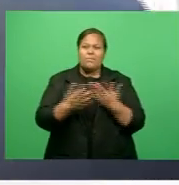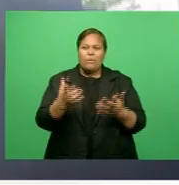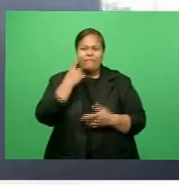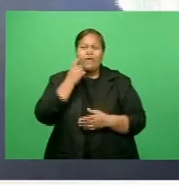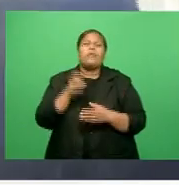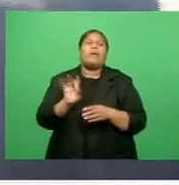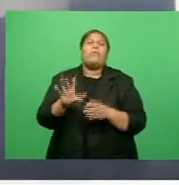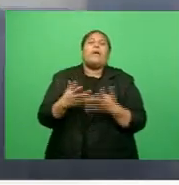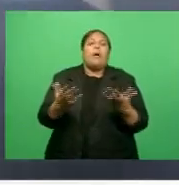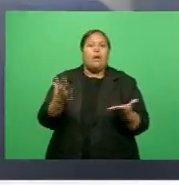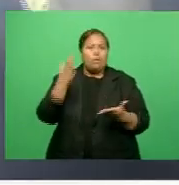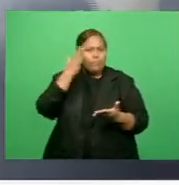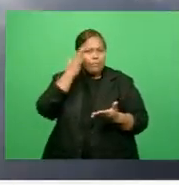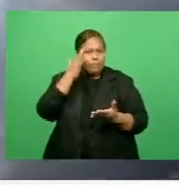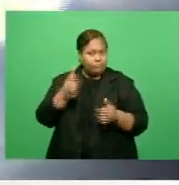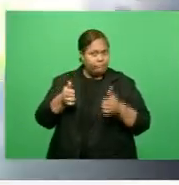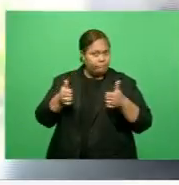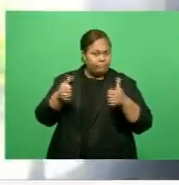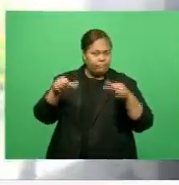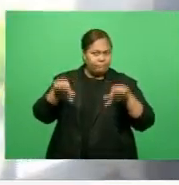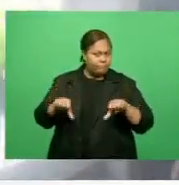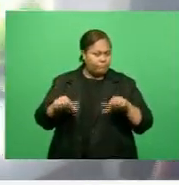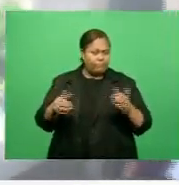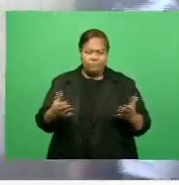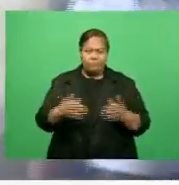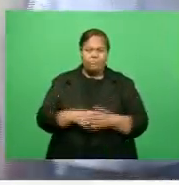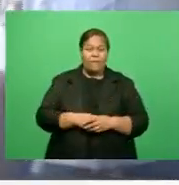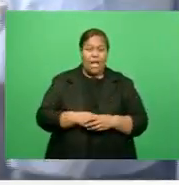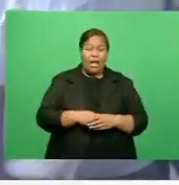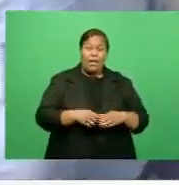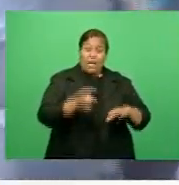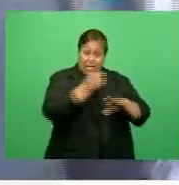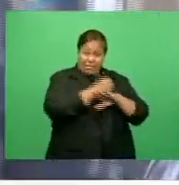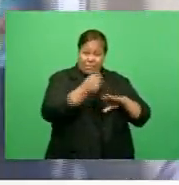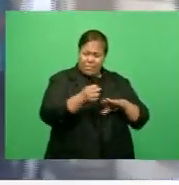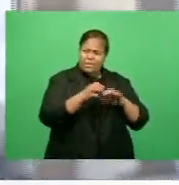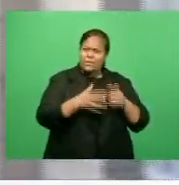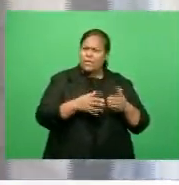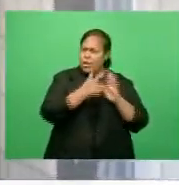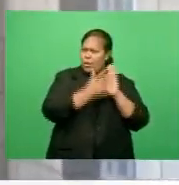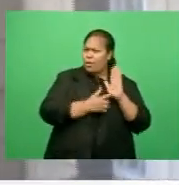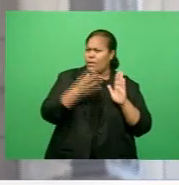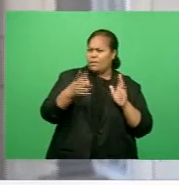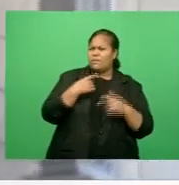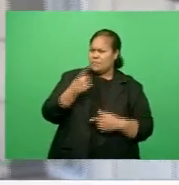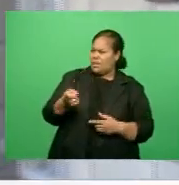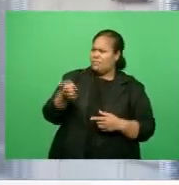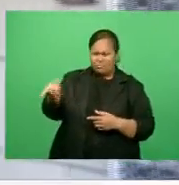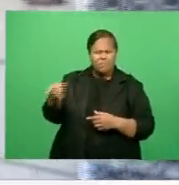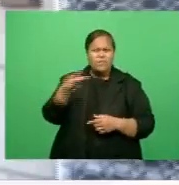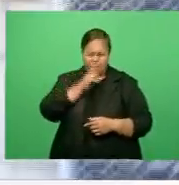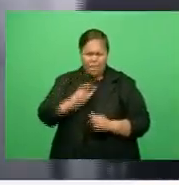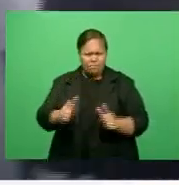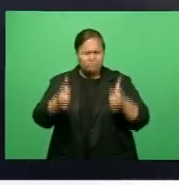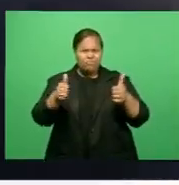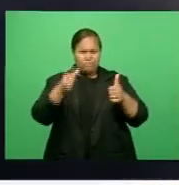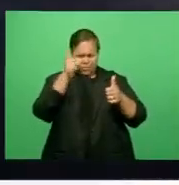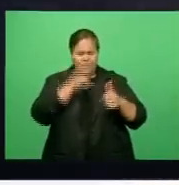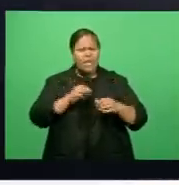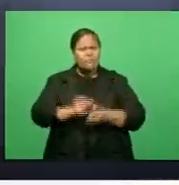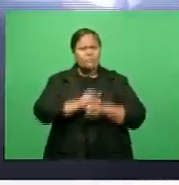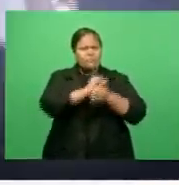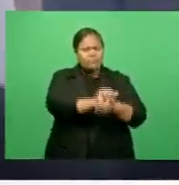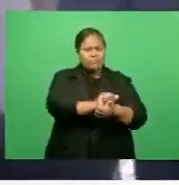evaluation. State prosecutors had earlier contested the first report, saying that Ndakai is fit to take a plea and can participate in